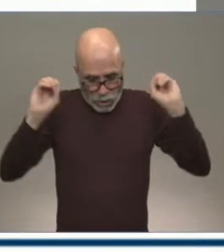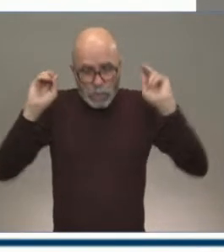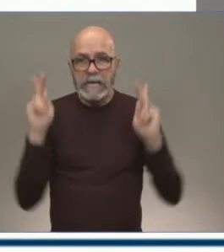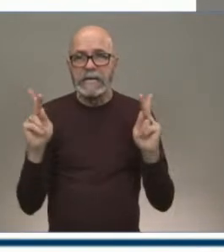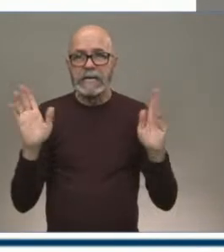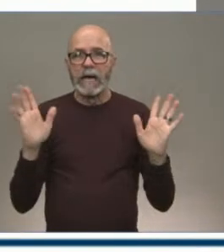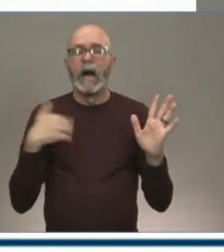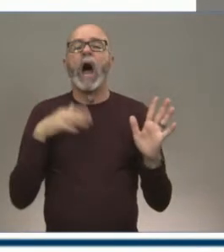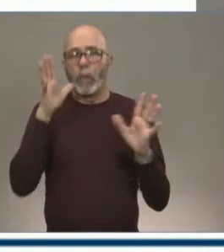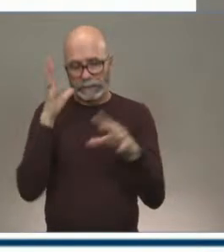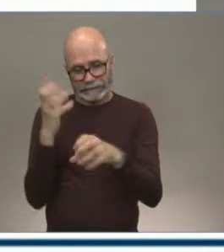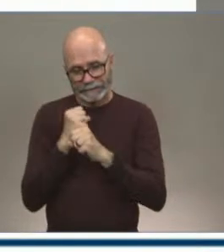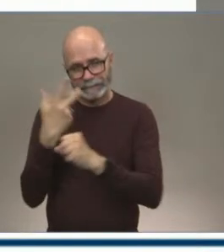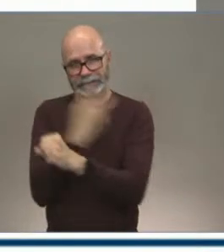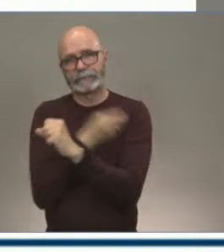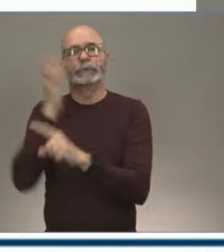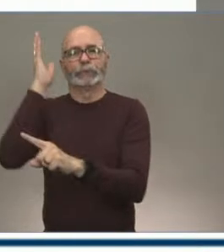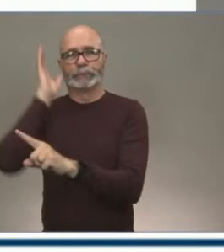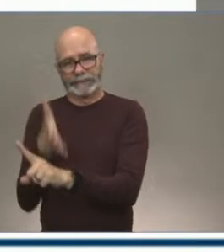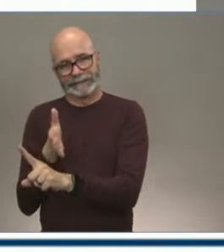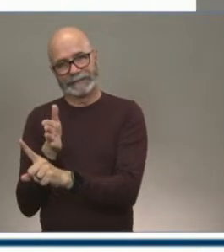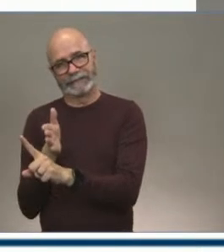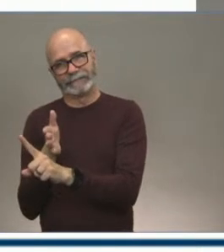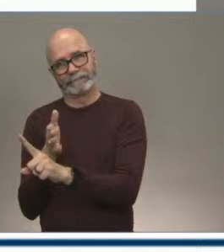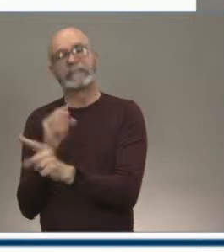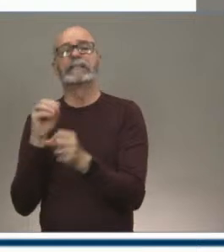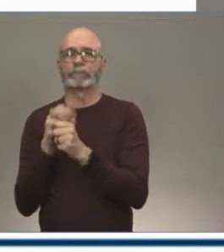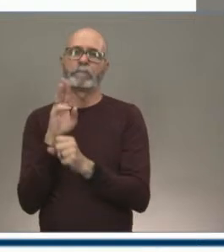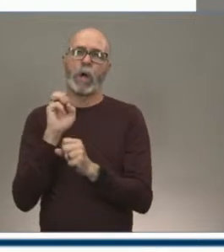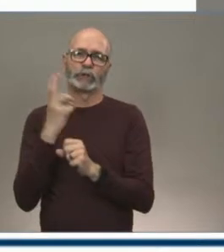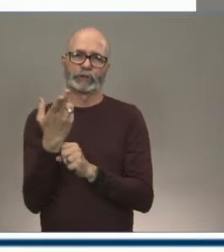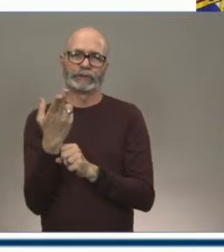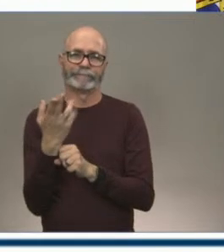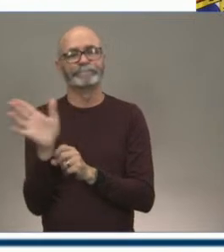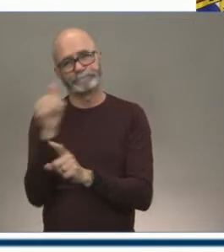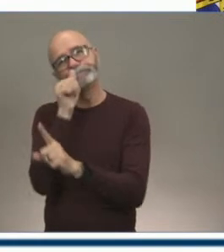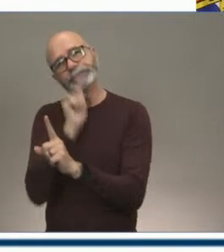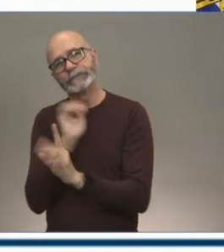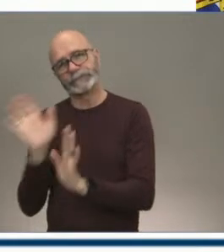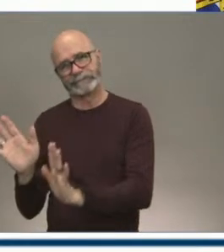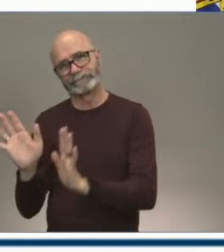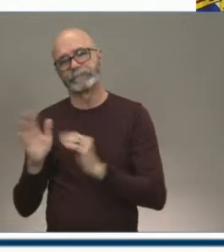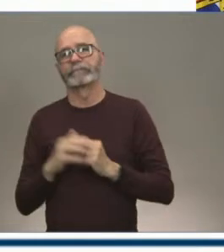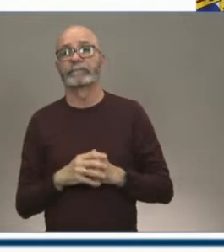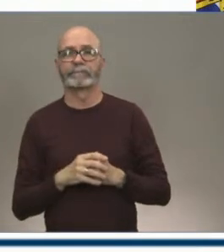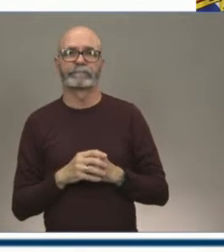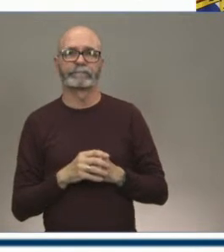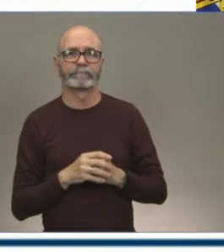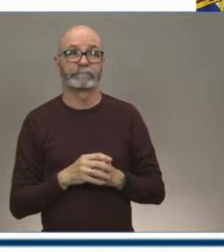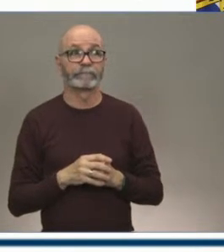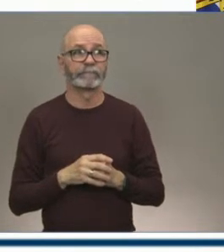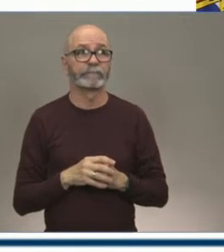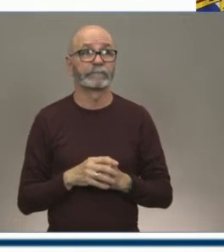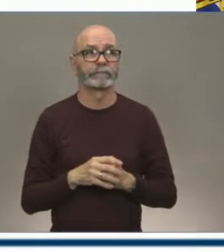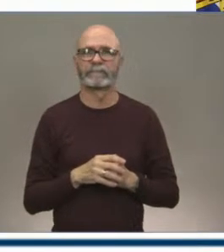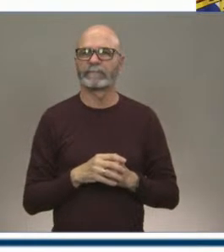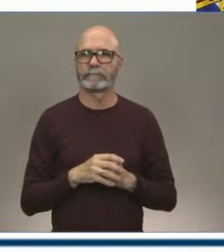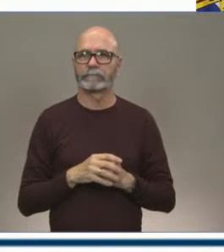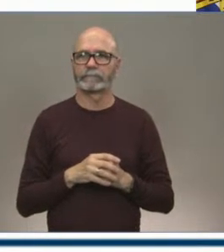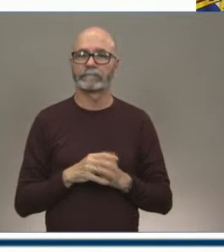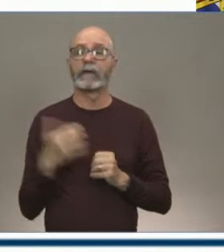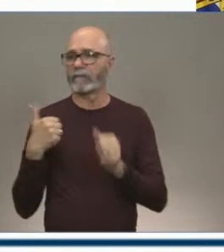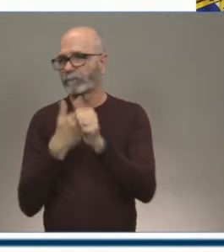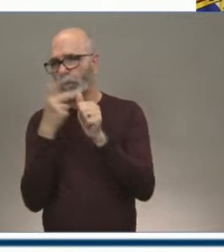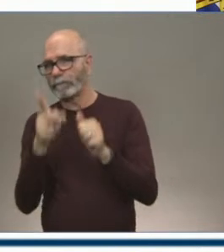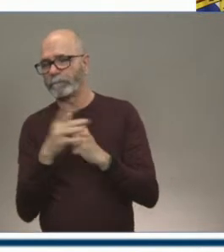get immunized throughout the month of March. Yvette, do you have a follow-up? Yes, I do. So on the subject